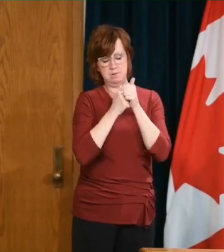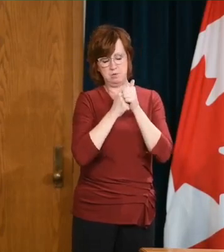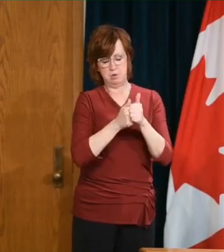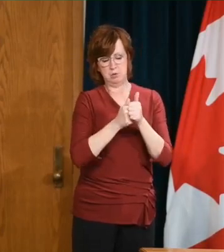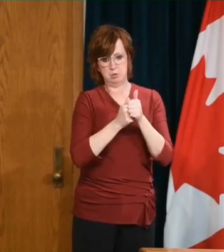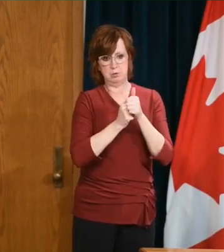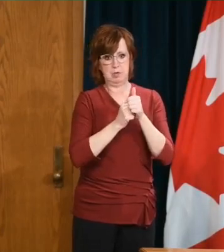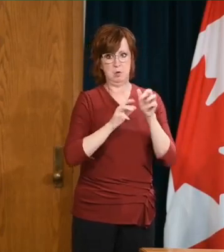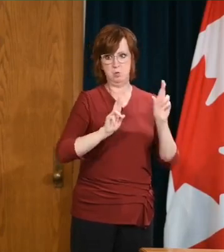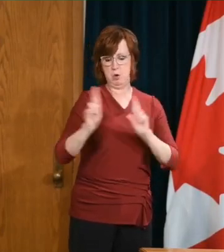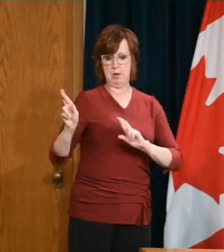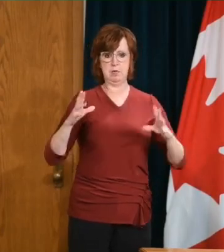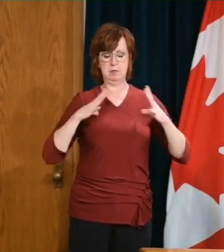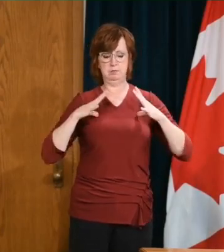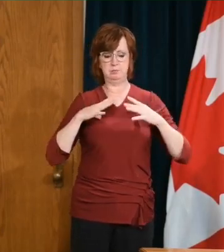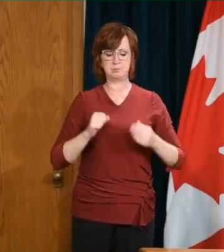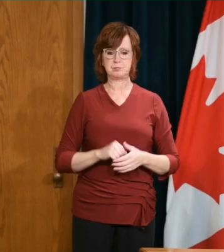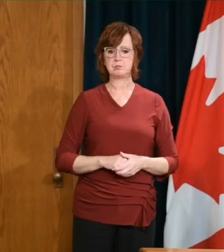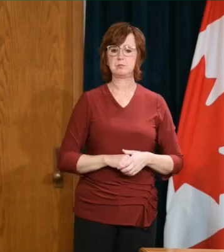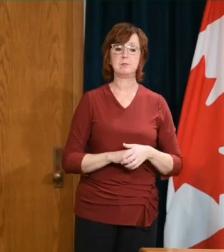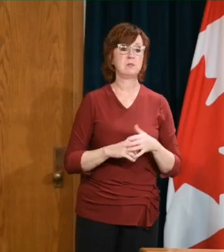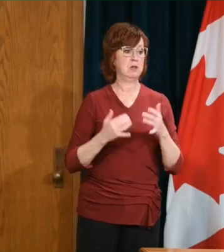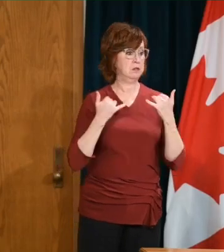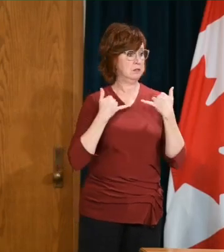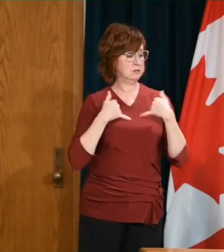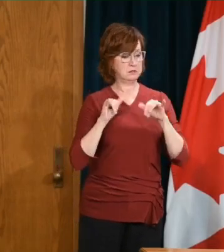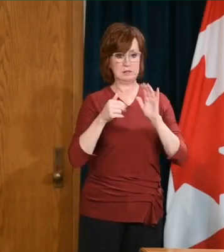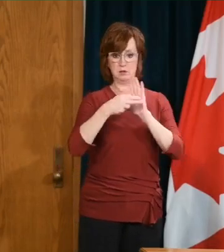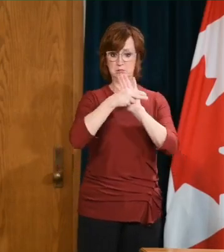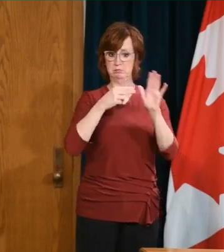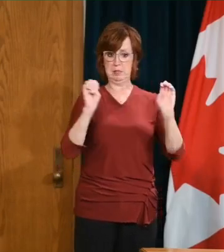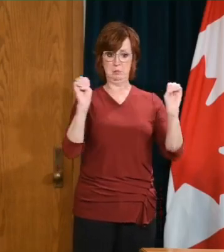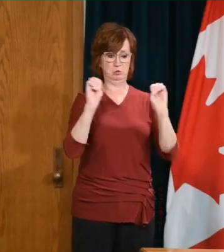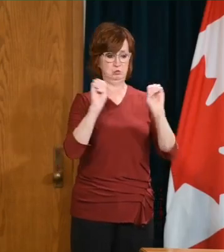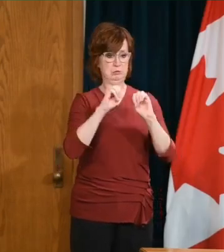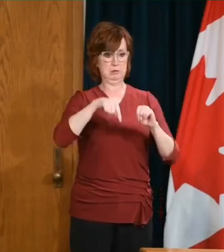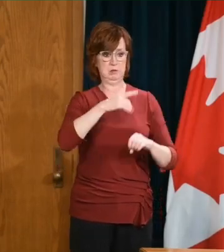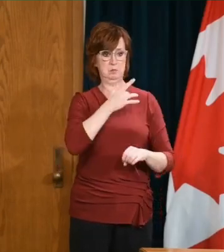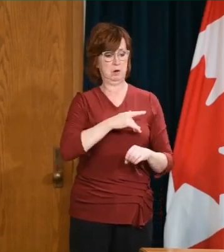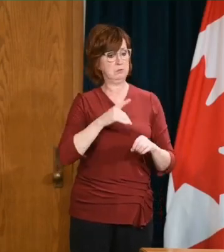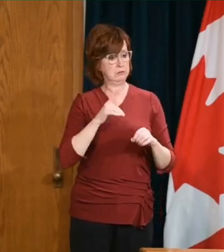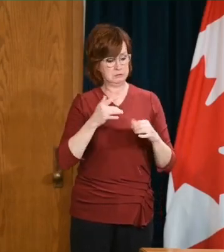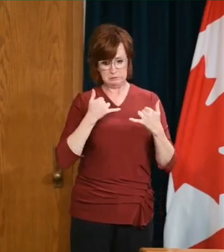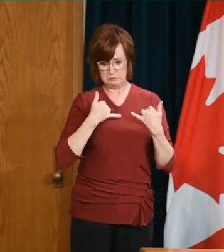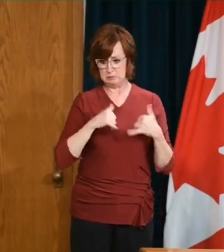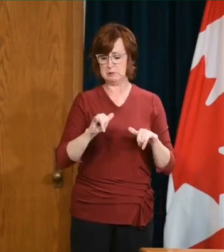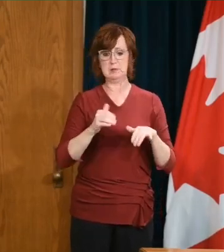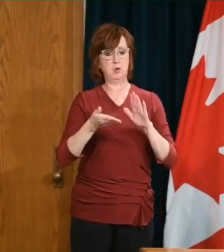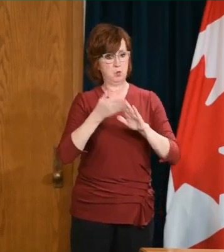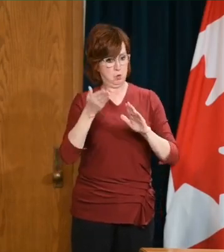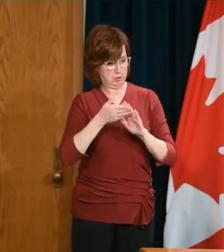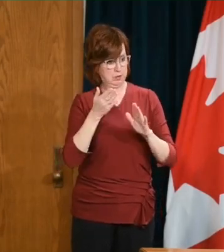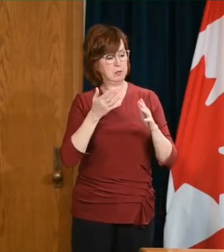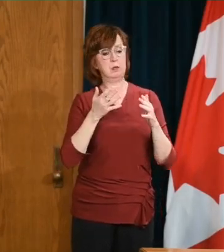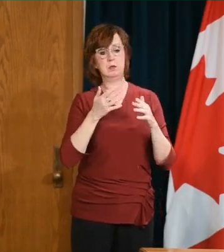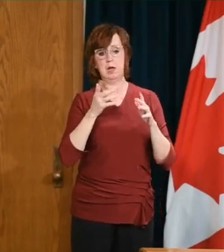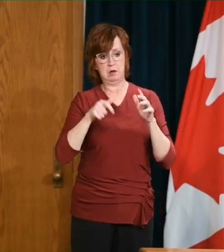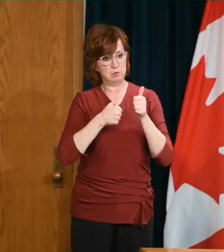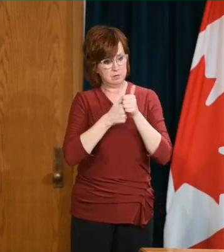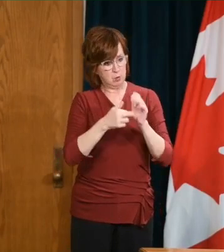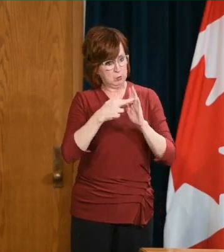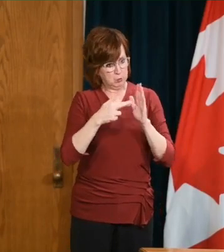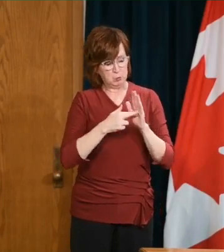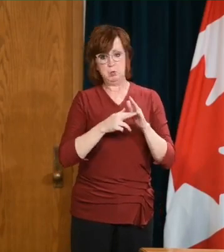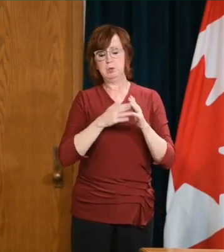reminding everyone of the rules and the guidelines that they must continue to follow. Once again, I want to say thank you.